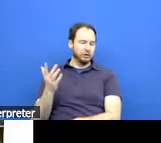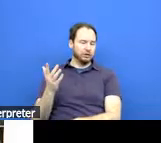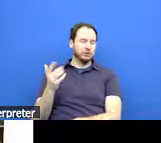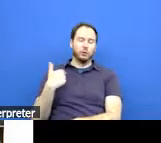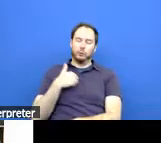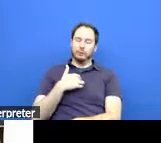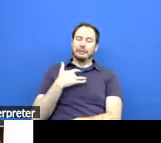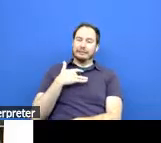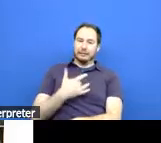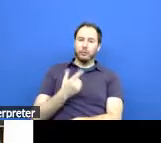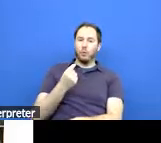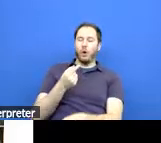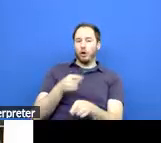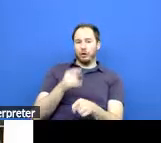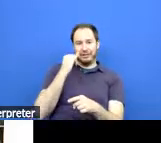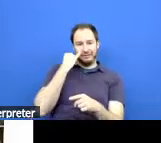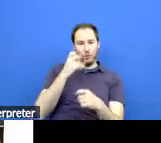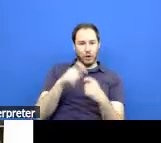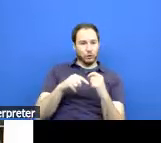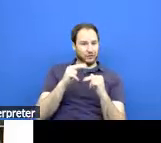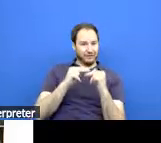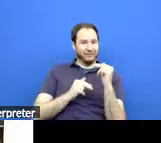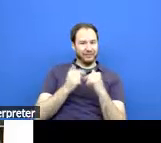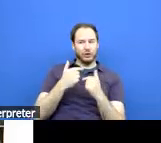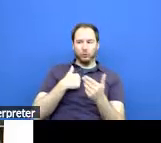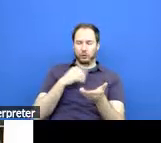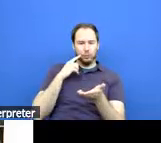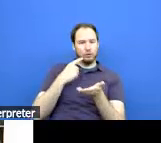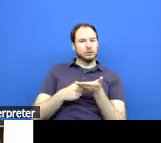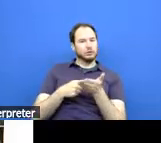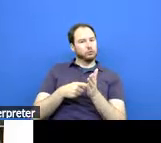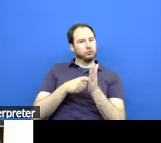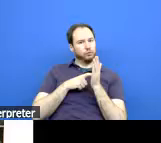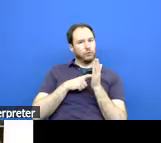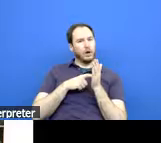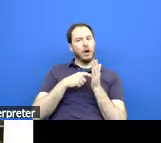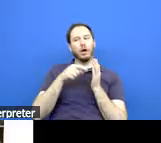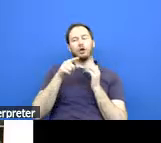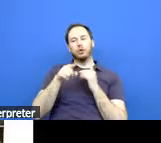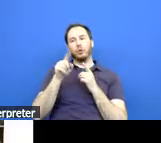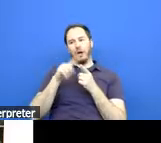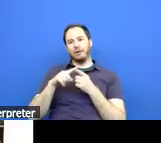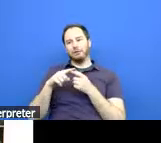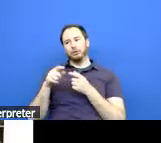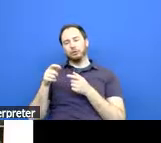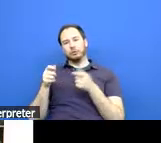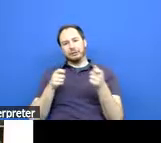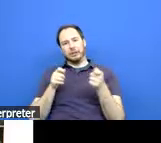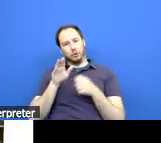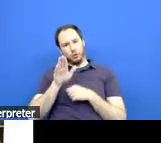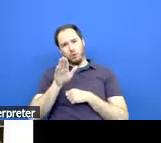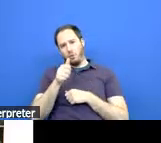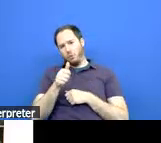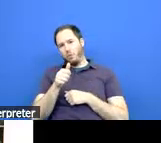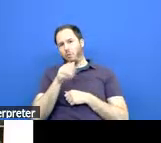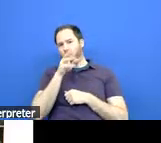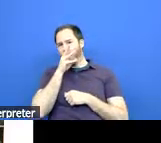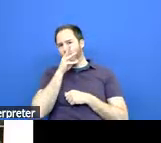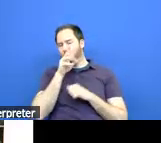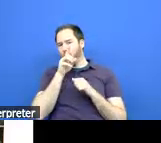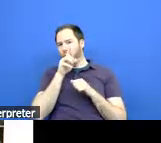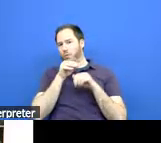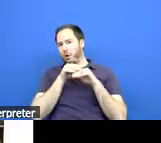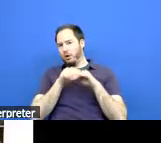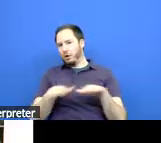we typically look at when we do these is we put a requirement that they not only deal with all of the